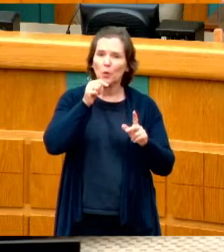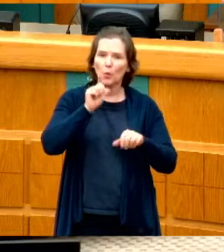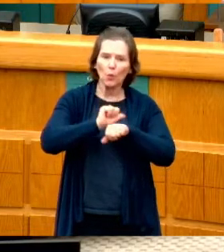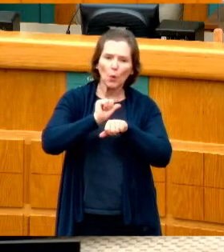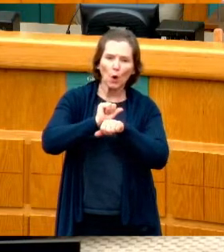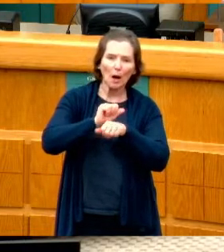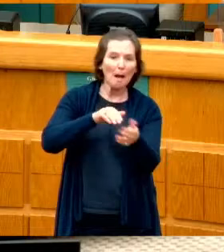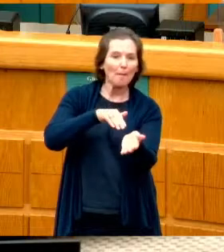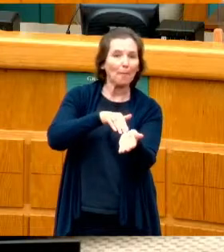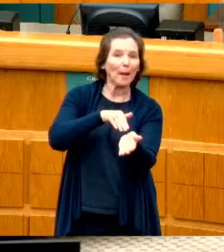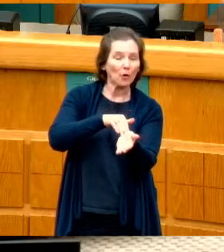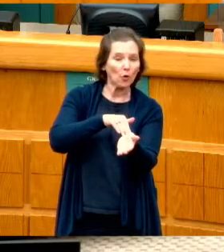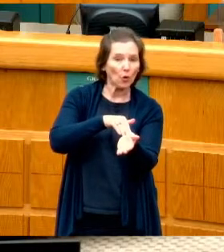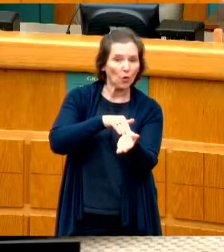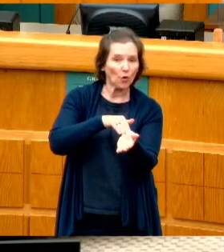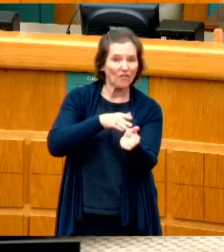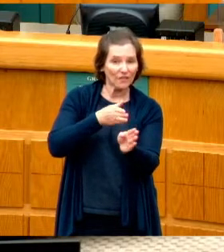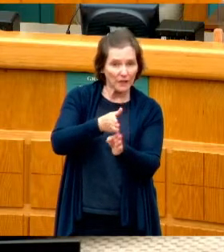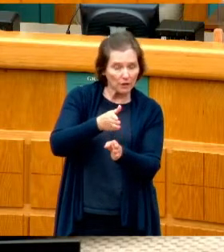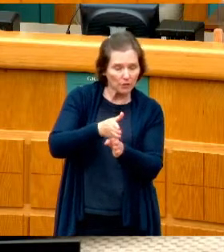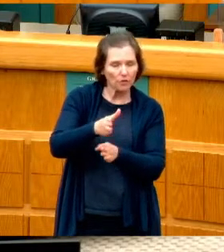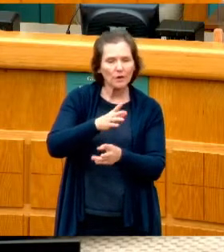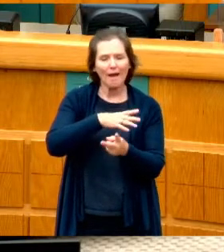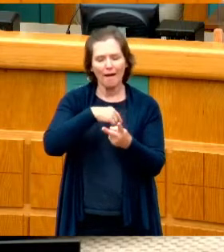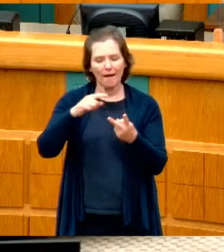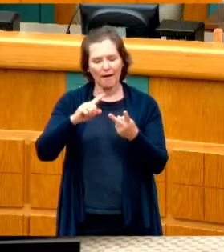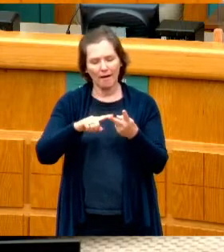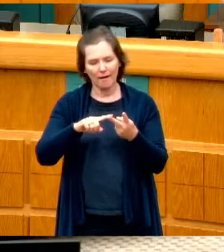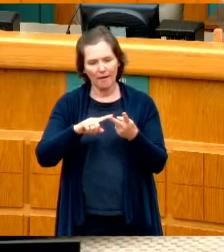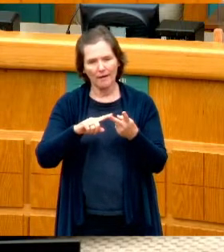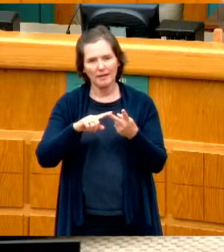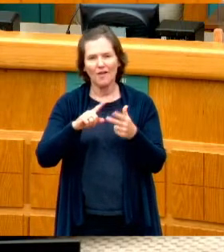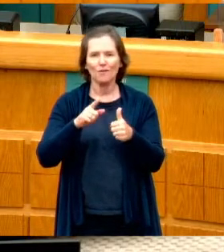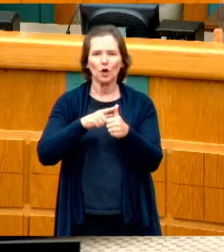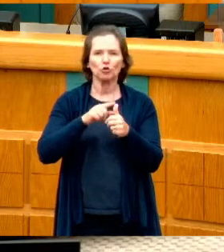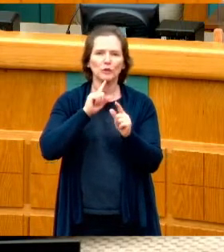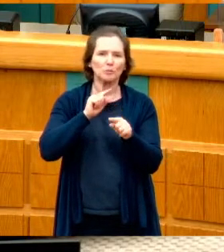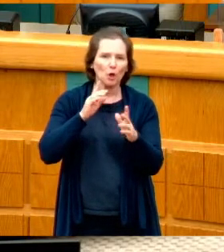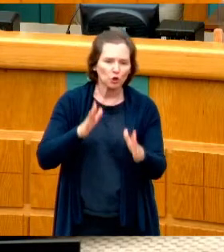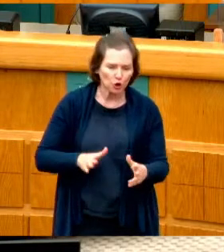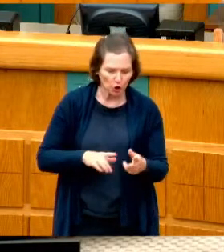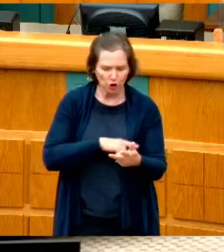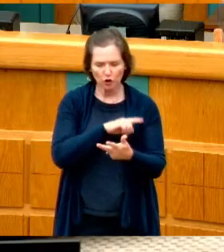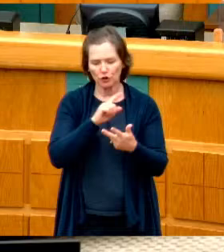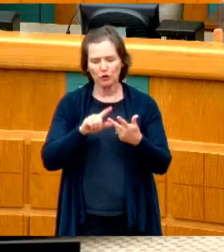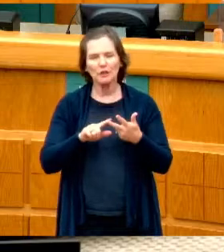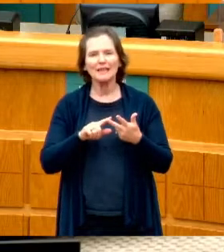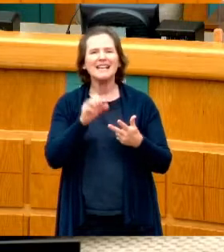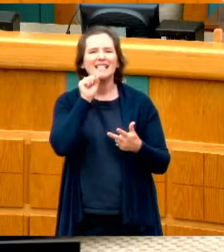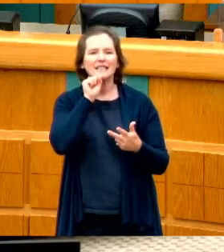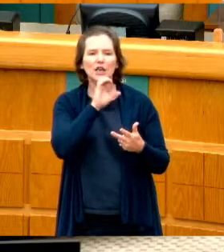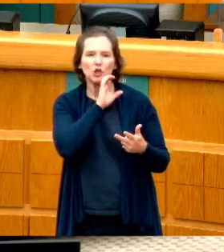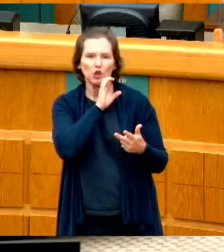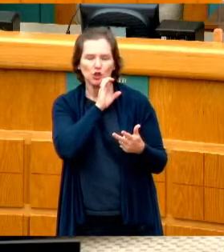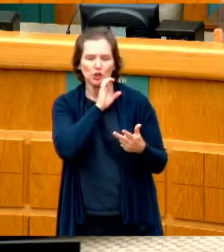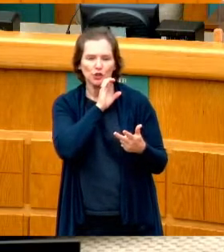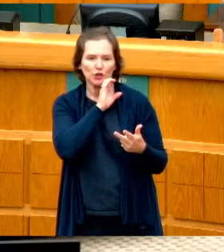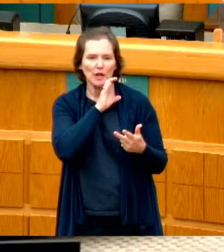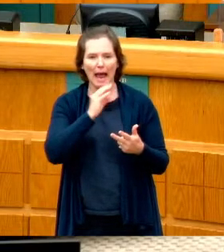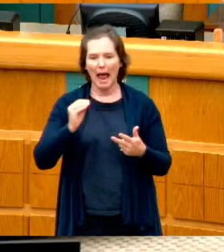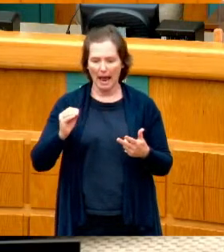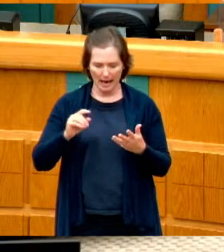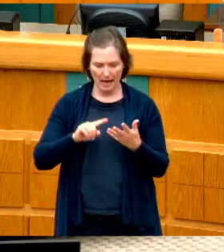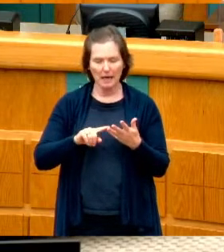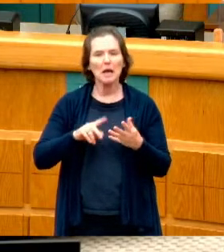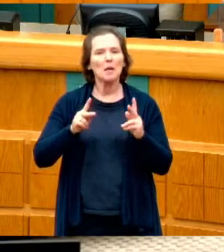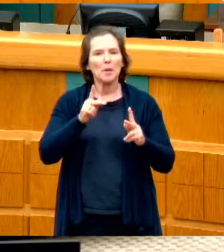a comorbidity or health issue. And so many of our city employees don't fit in that category. They would be in the next